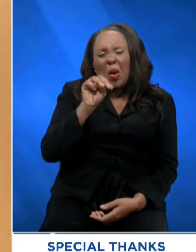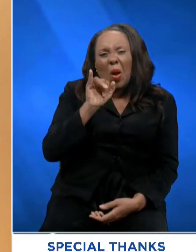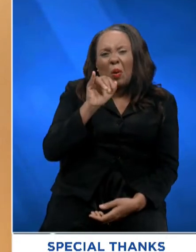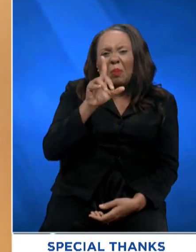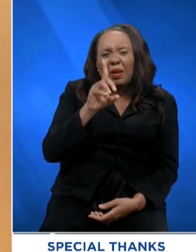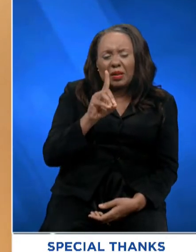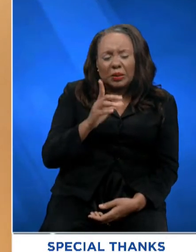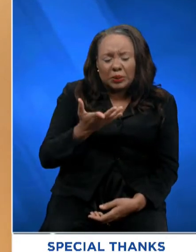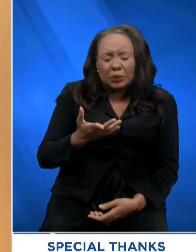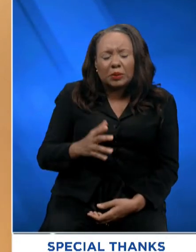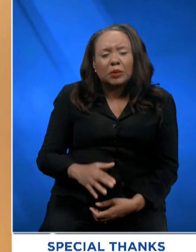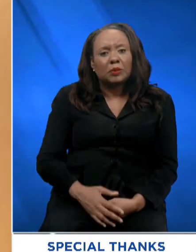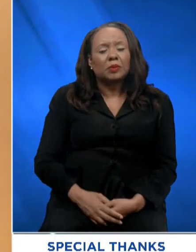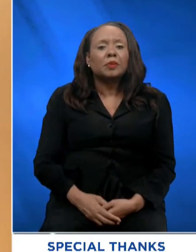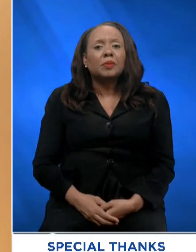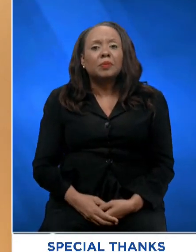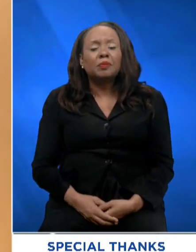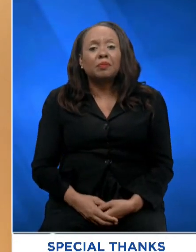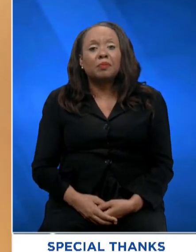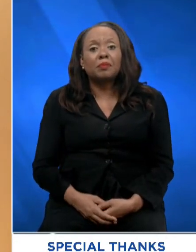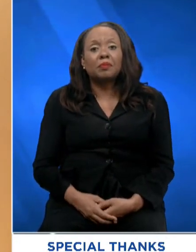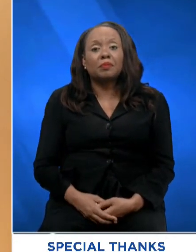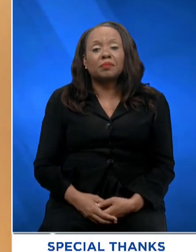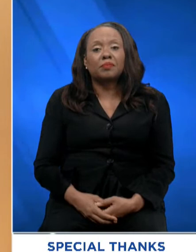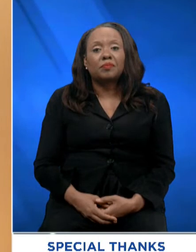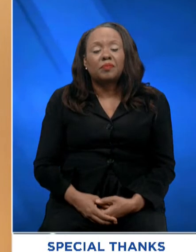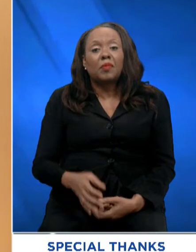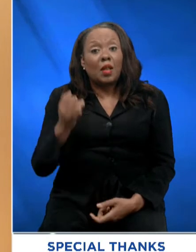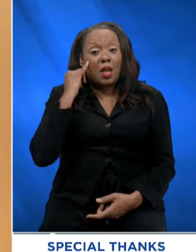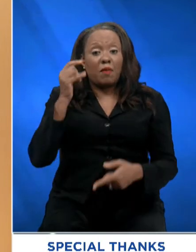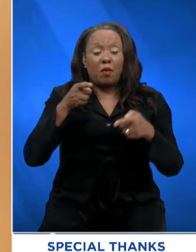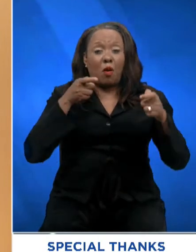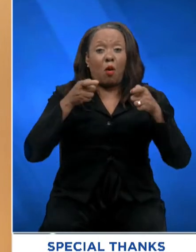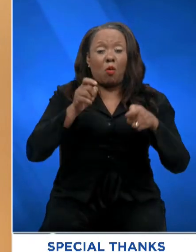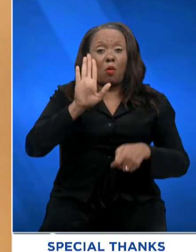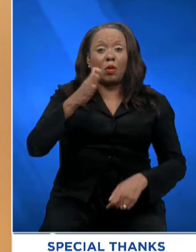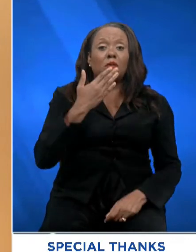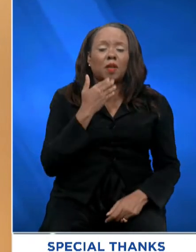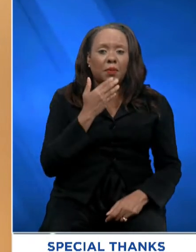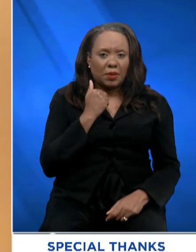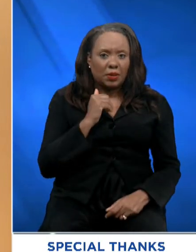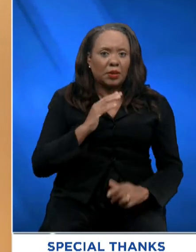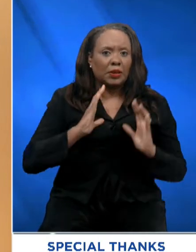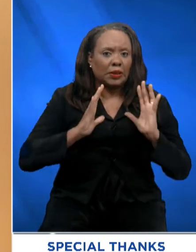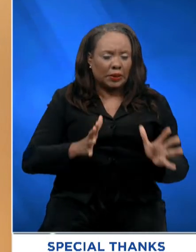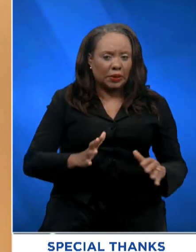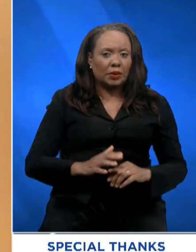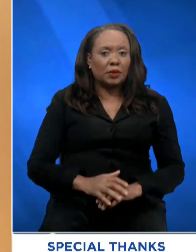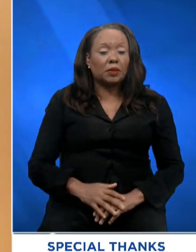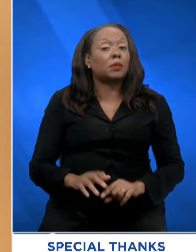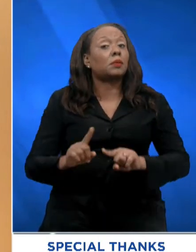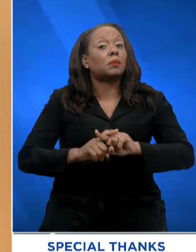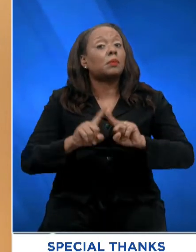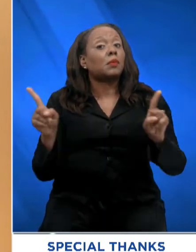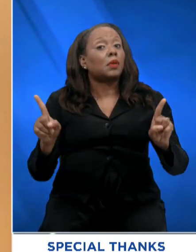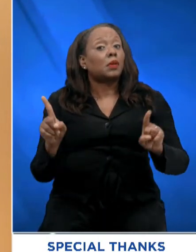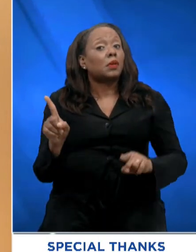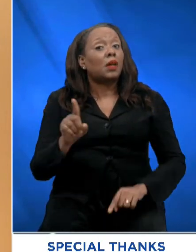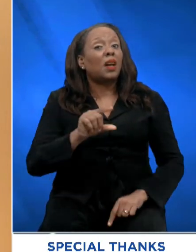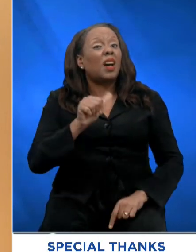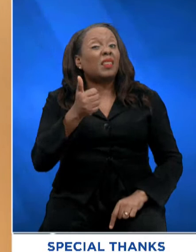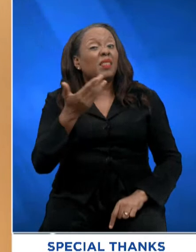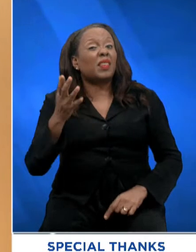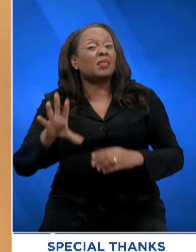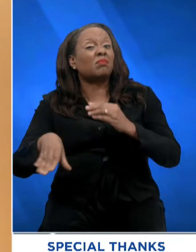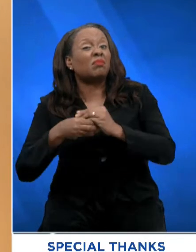stage of diabetic eye disease if you have well-controlled diabetes. But unfortunately, there are other factors as well. So